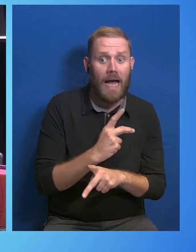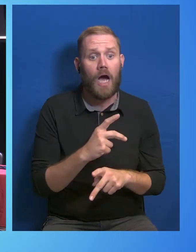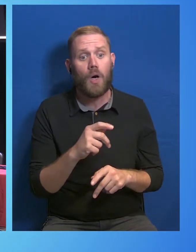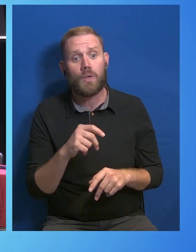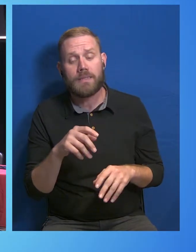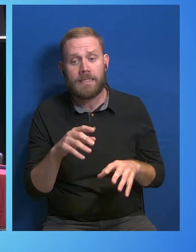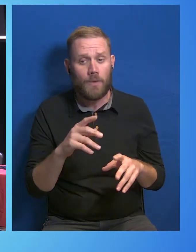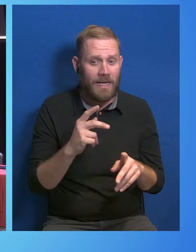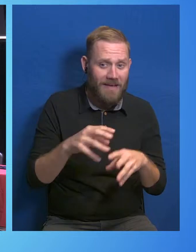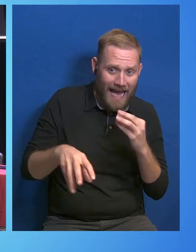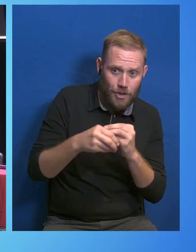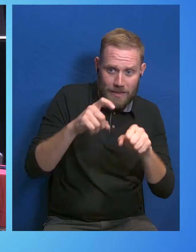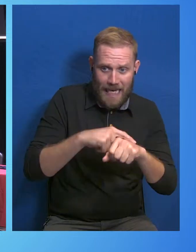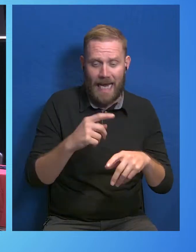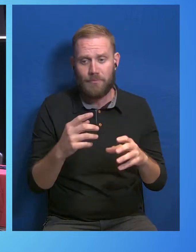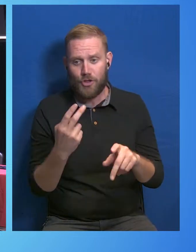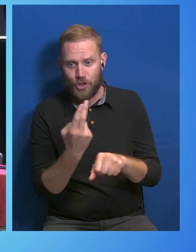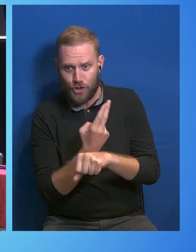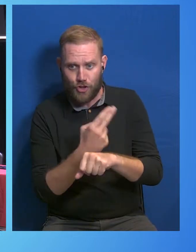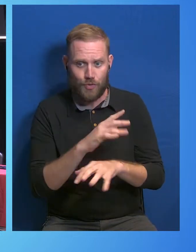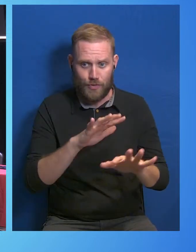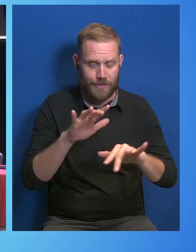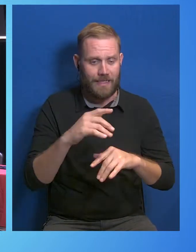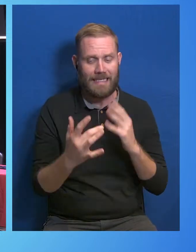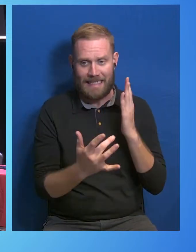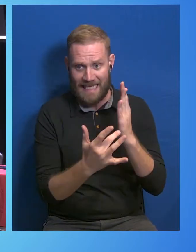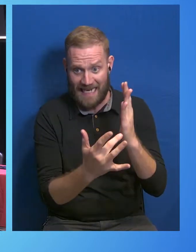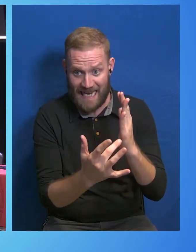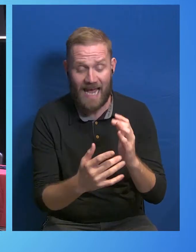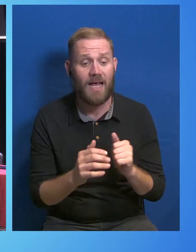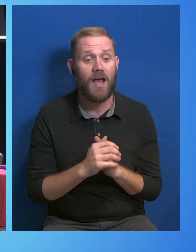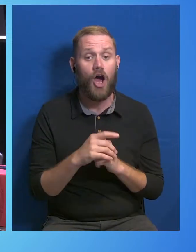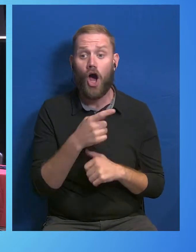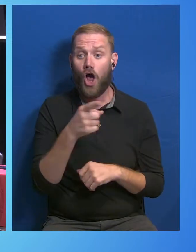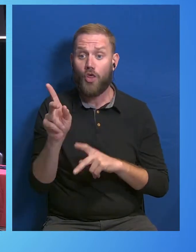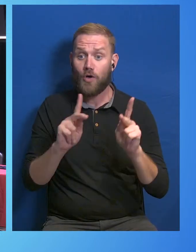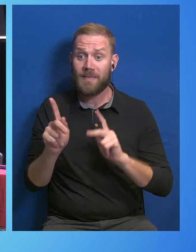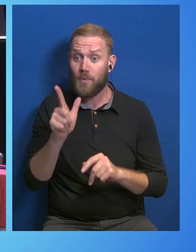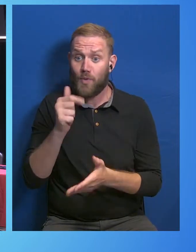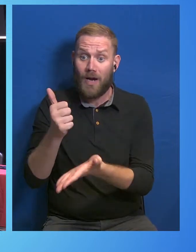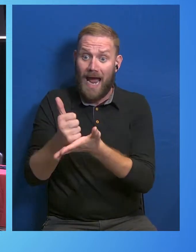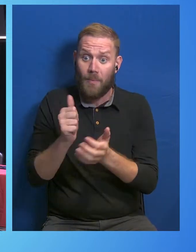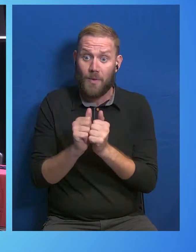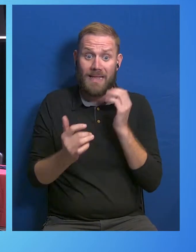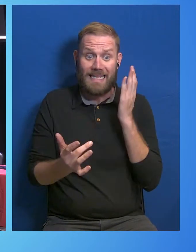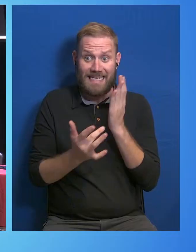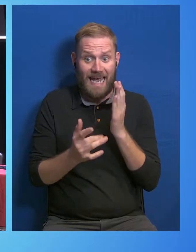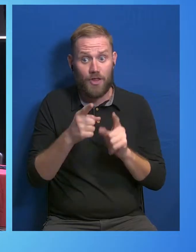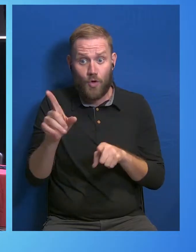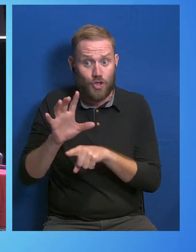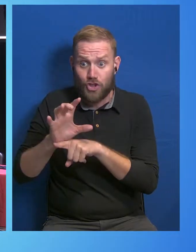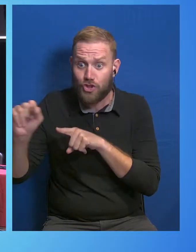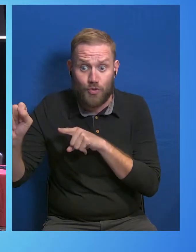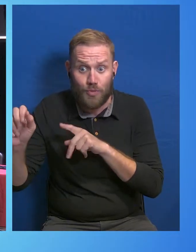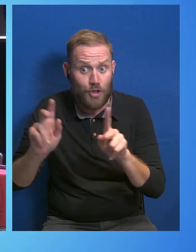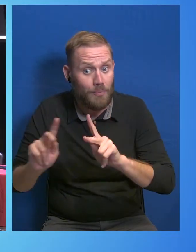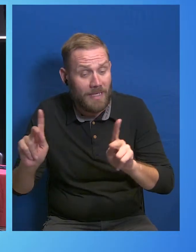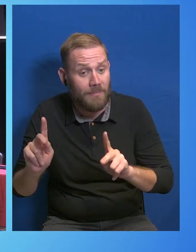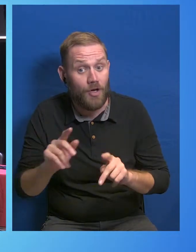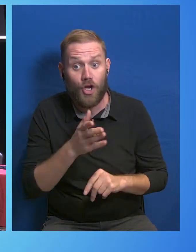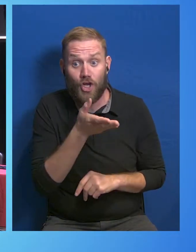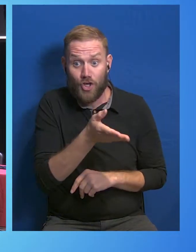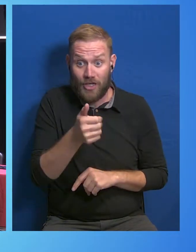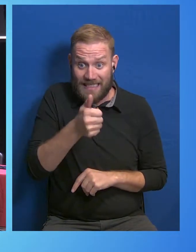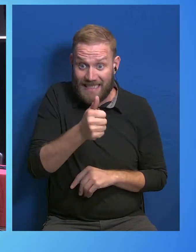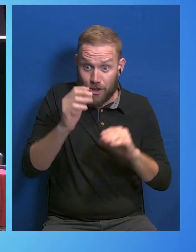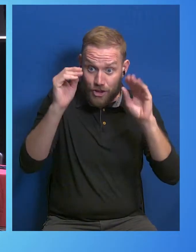extra time. We can sit around. All these people that we have here that are supporting us in technology are super. When you're a teacher out there